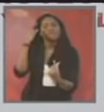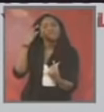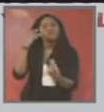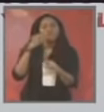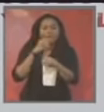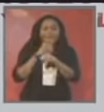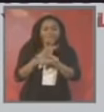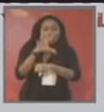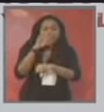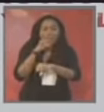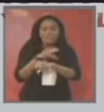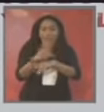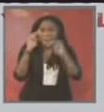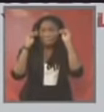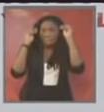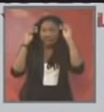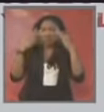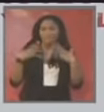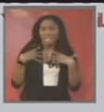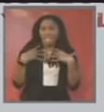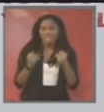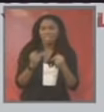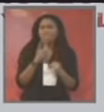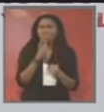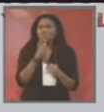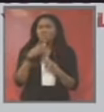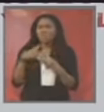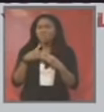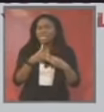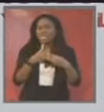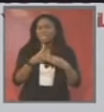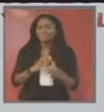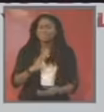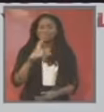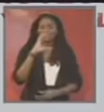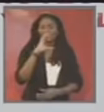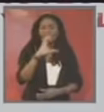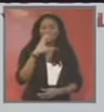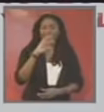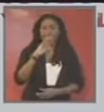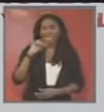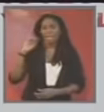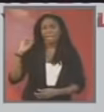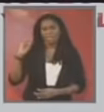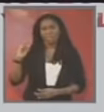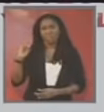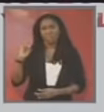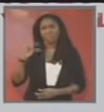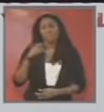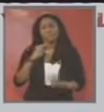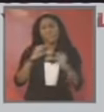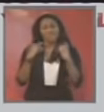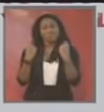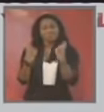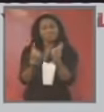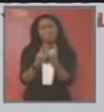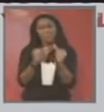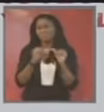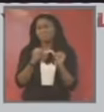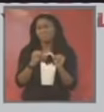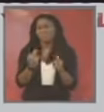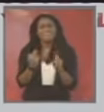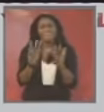Ministry of Health. It's chaired by the CMO, has been in existence for many years prior to COVID. It is a vaccine advisory